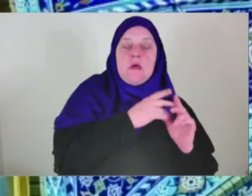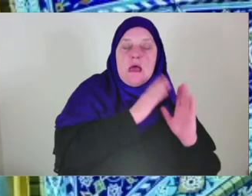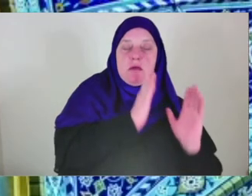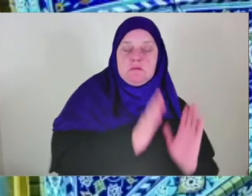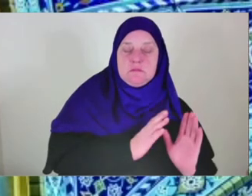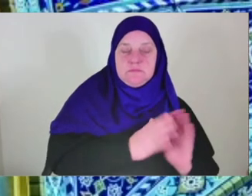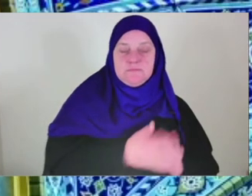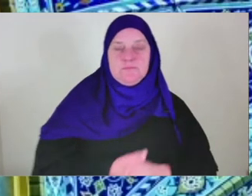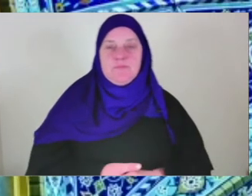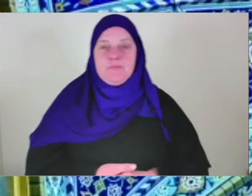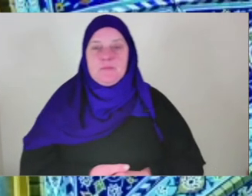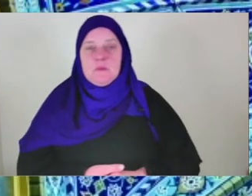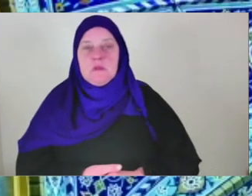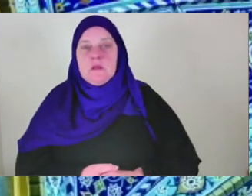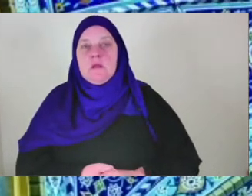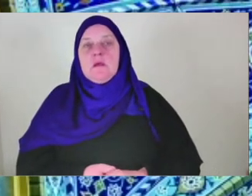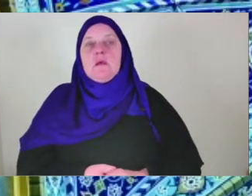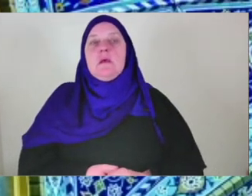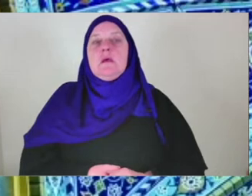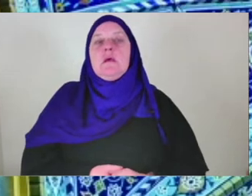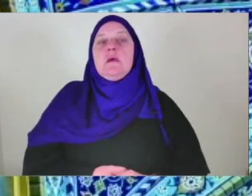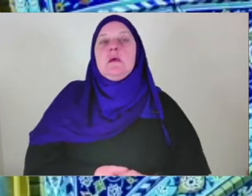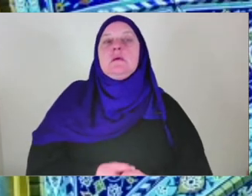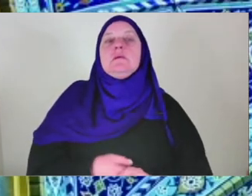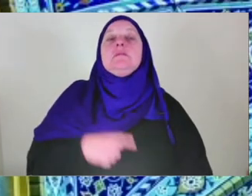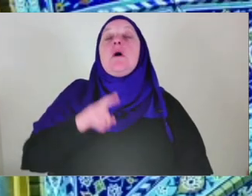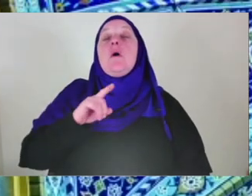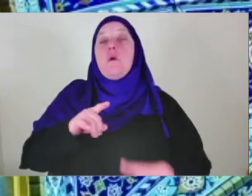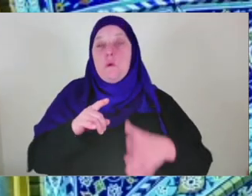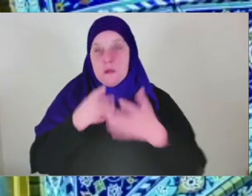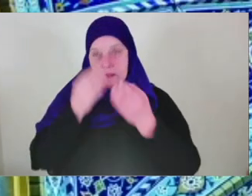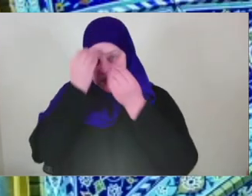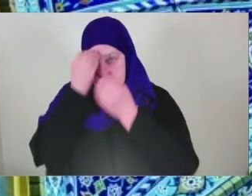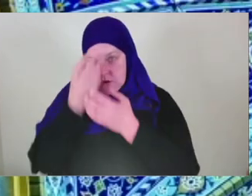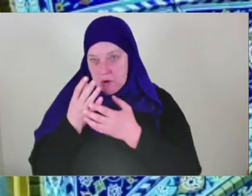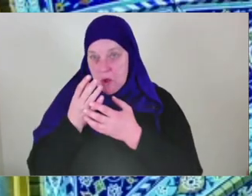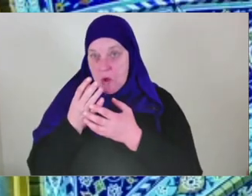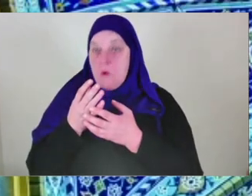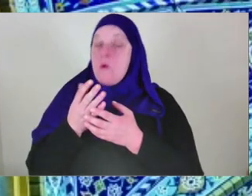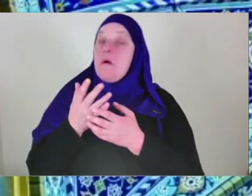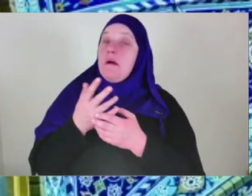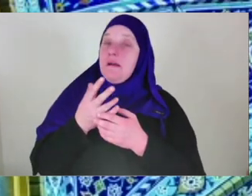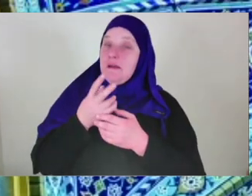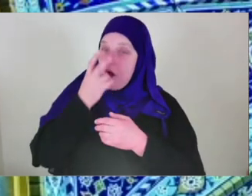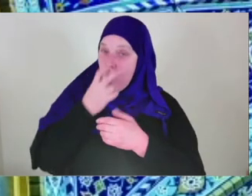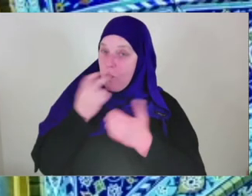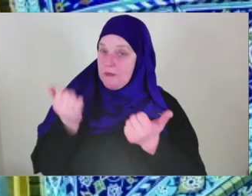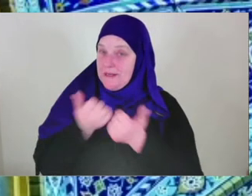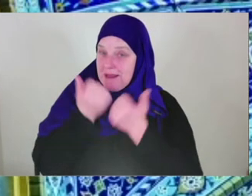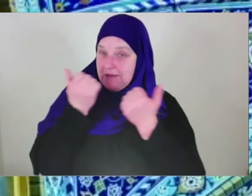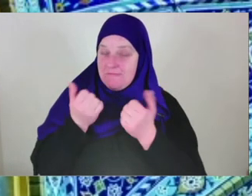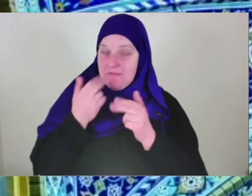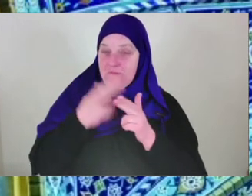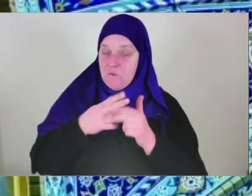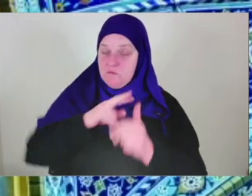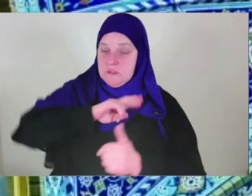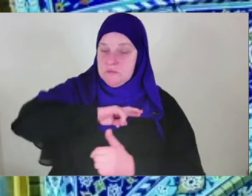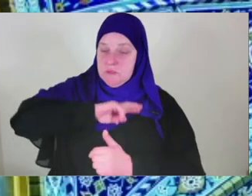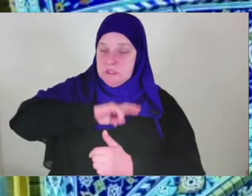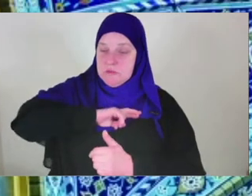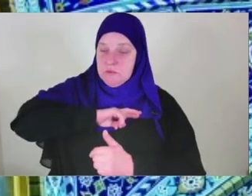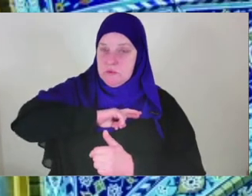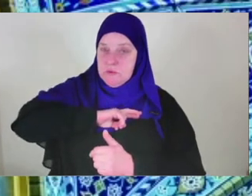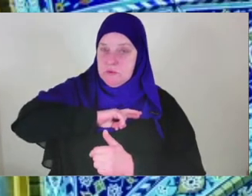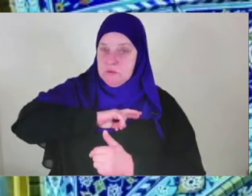about the legal age of consent, 18. So it's the age of bulugh, 9 lunar calendar for the girls and 15